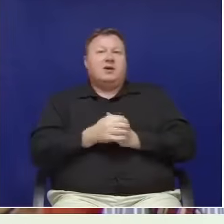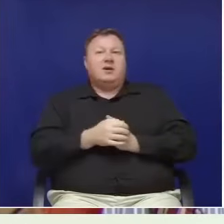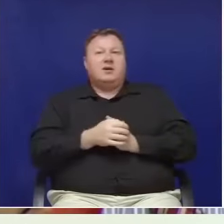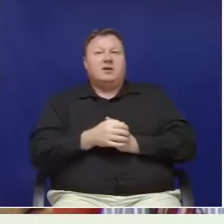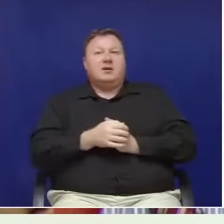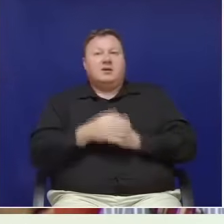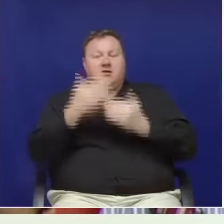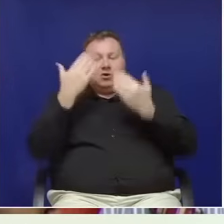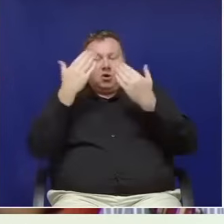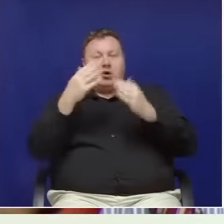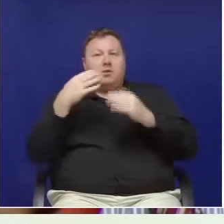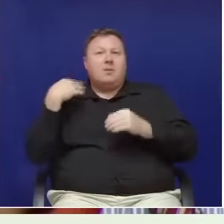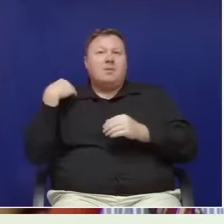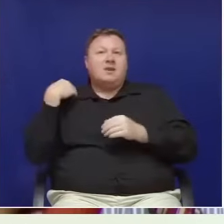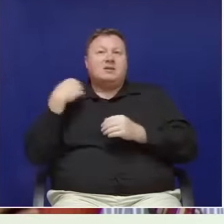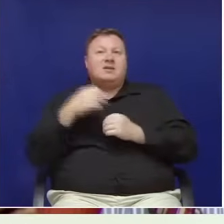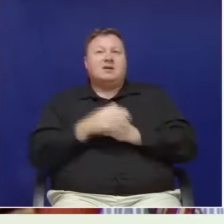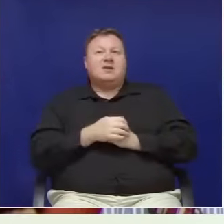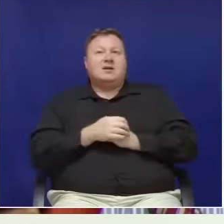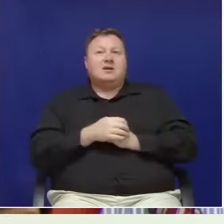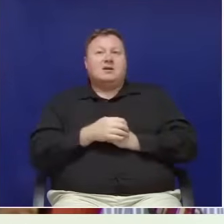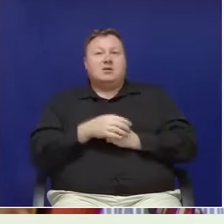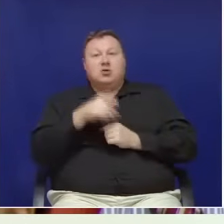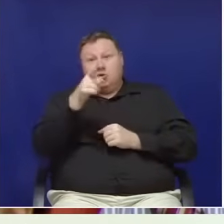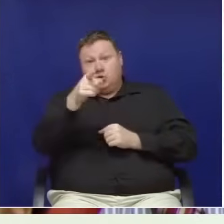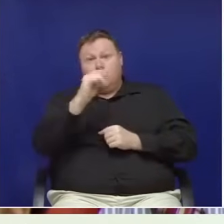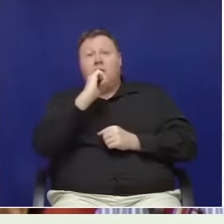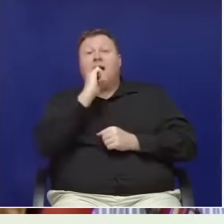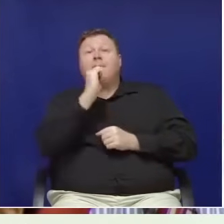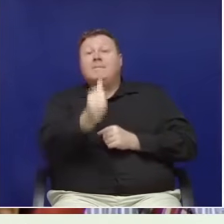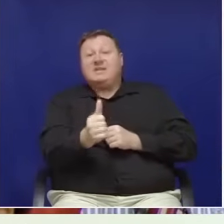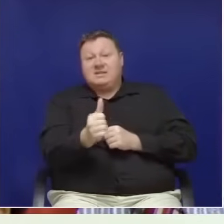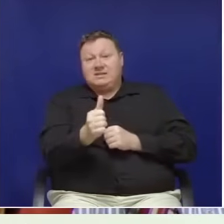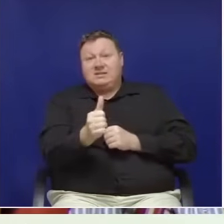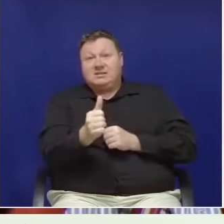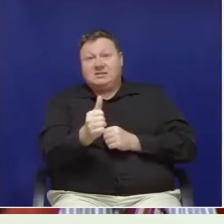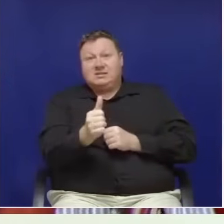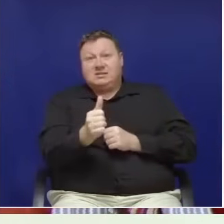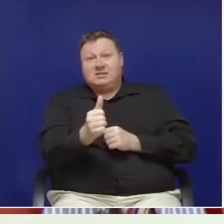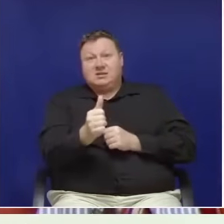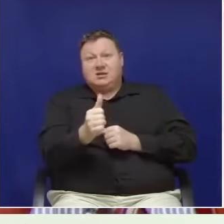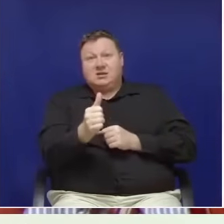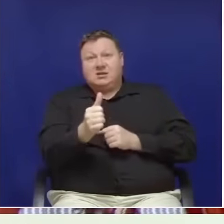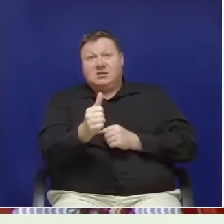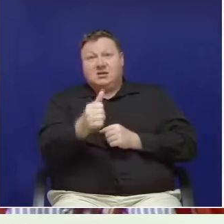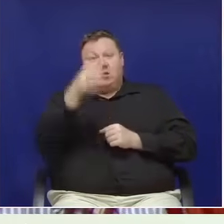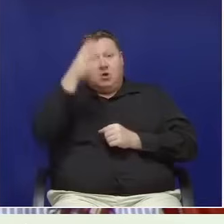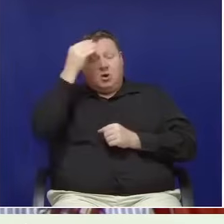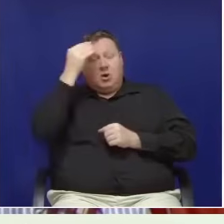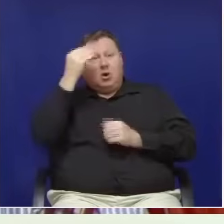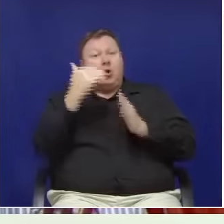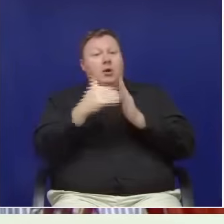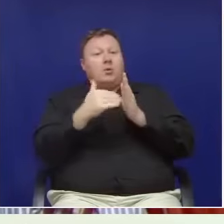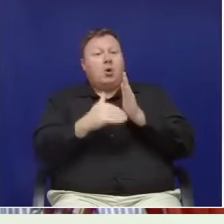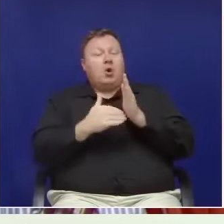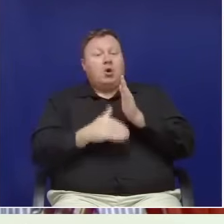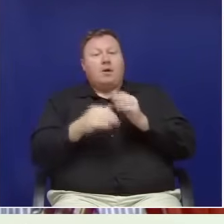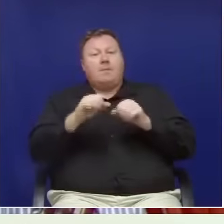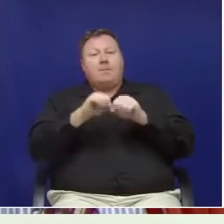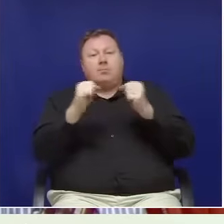Honorable Minister, will you admit that the leadership program is broken due